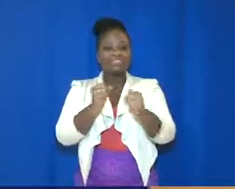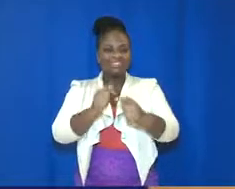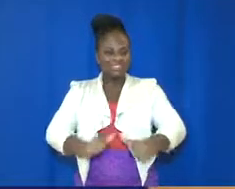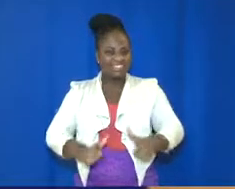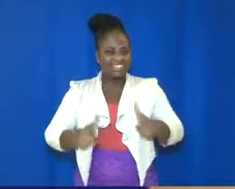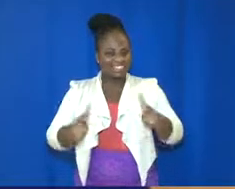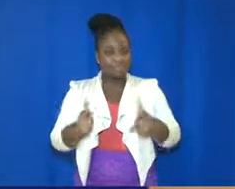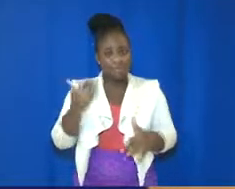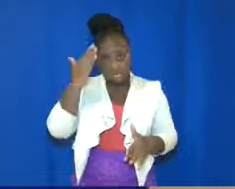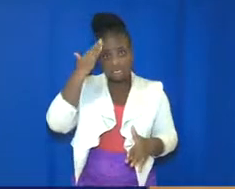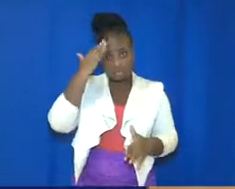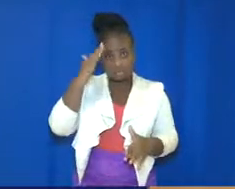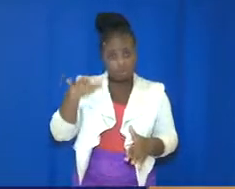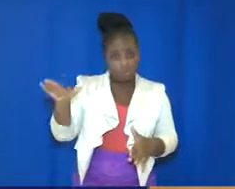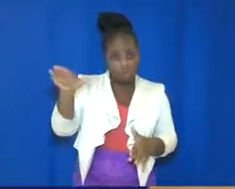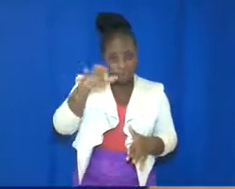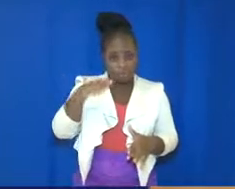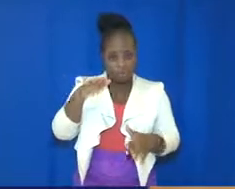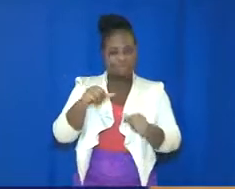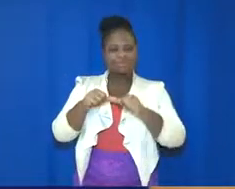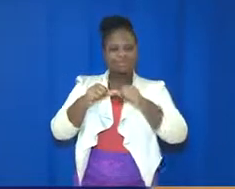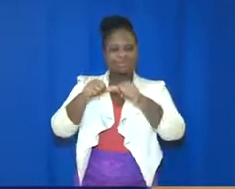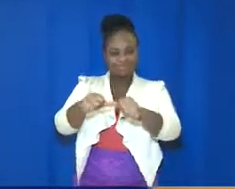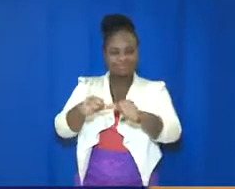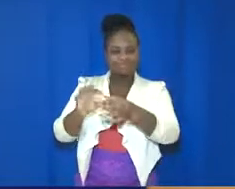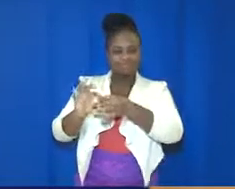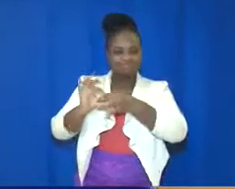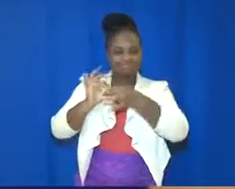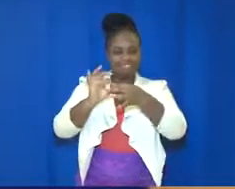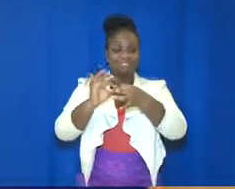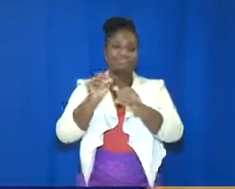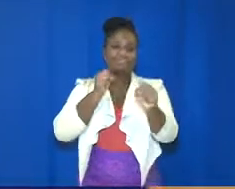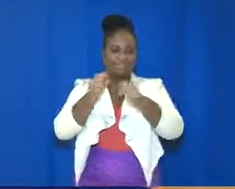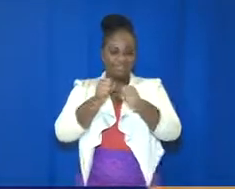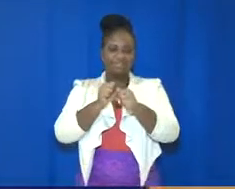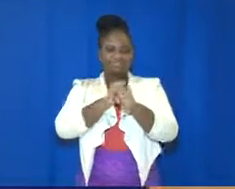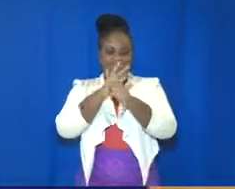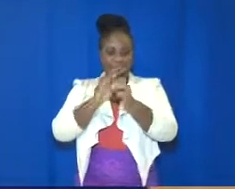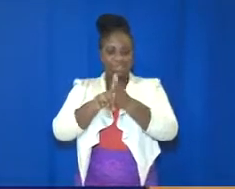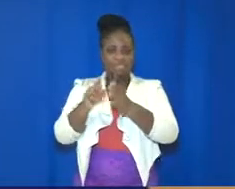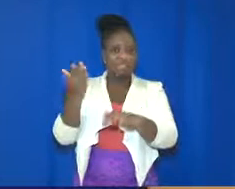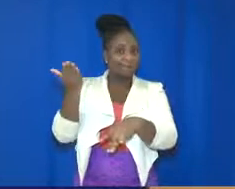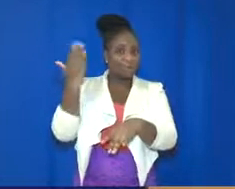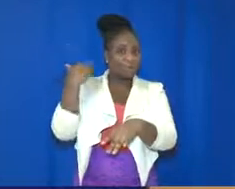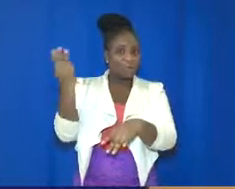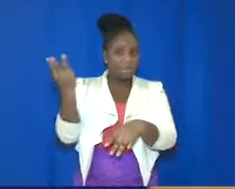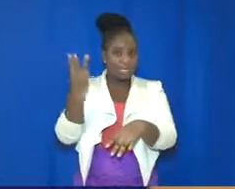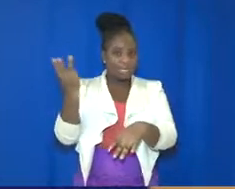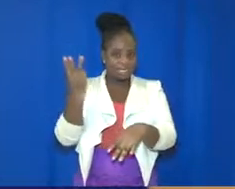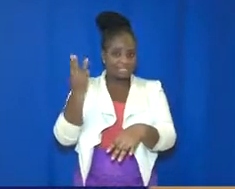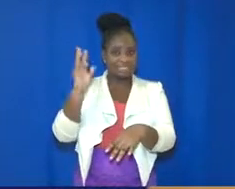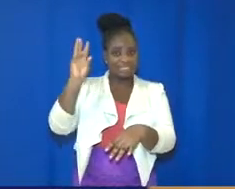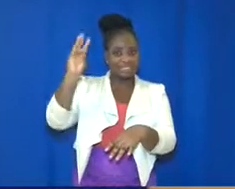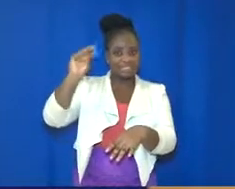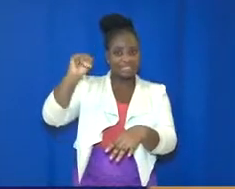livelihoods, and I thank all of you for your continuing cooperation. As of Wednesday, 6th